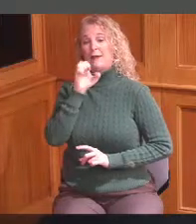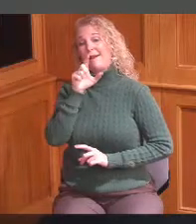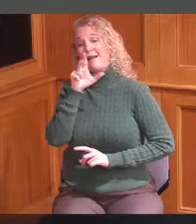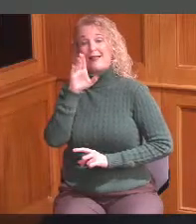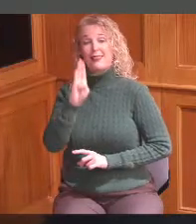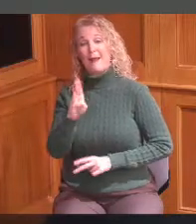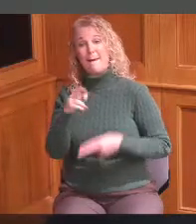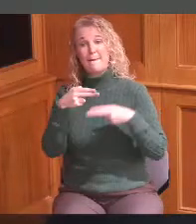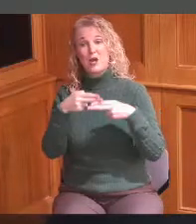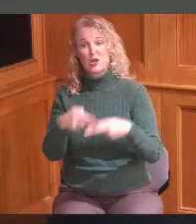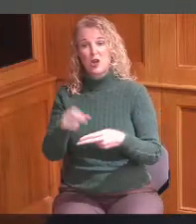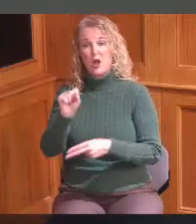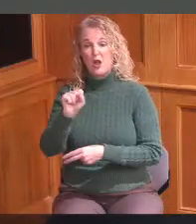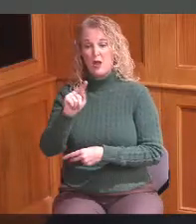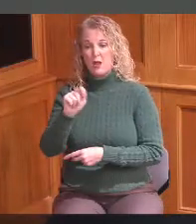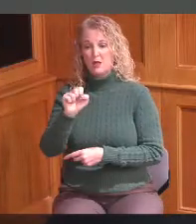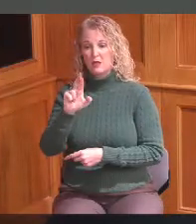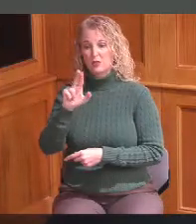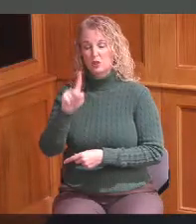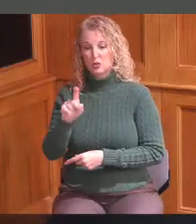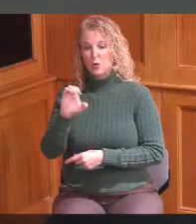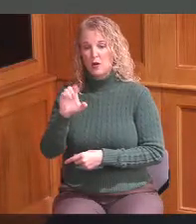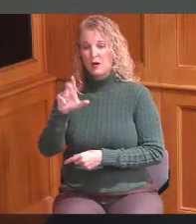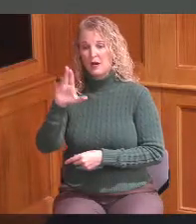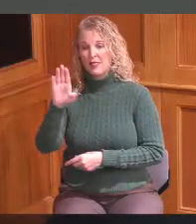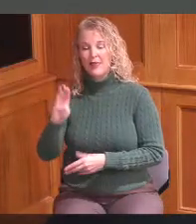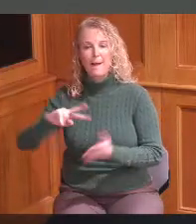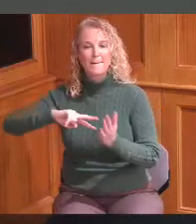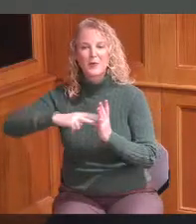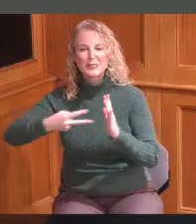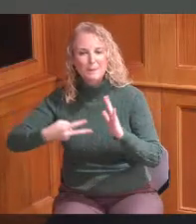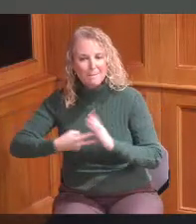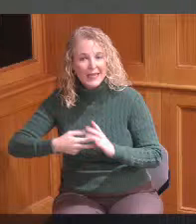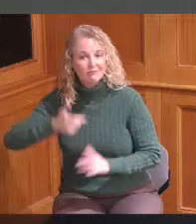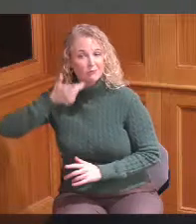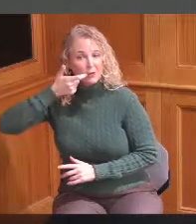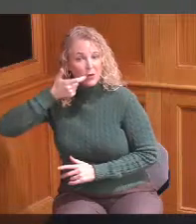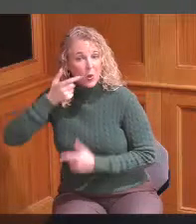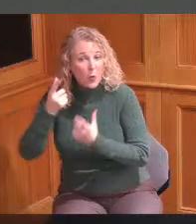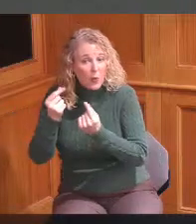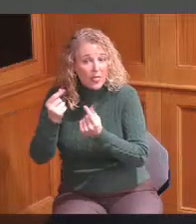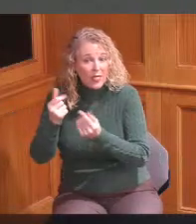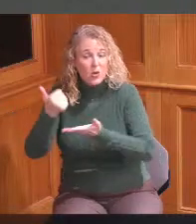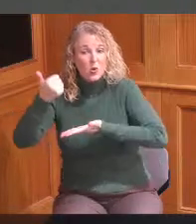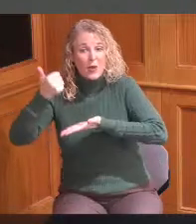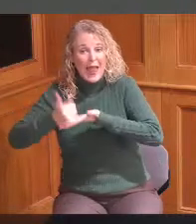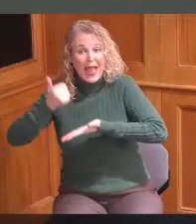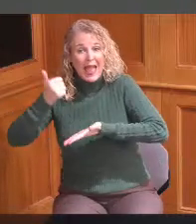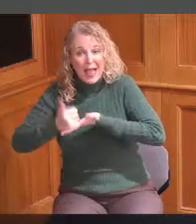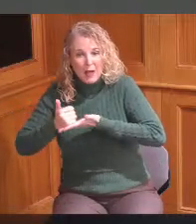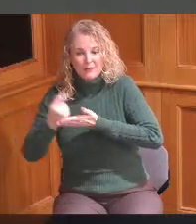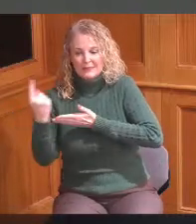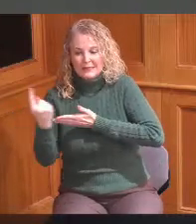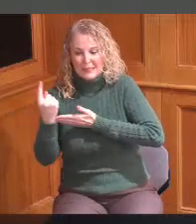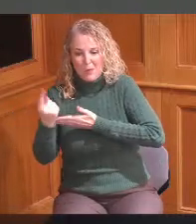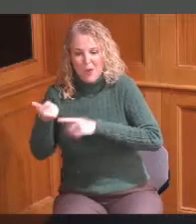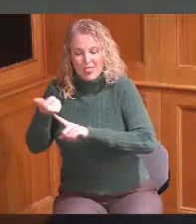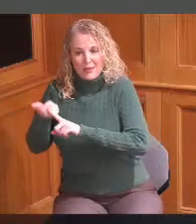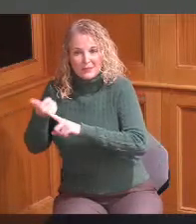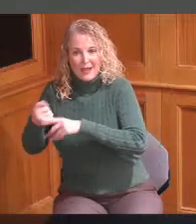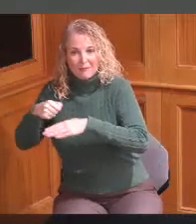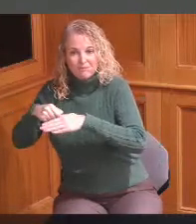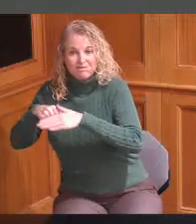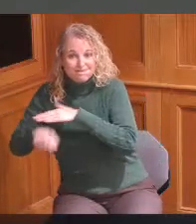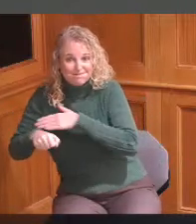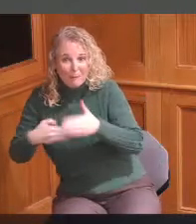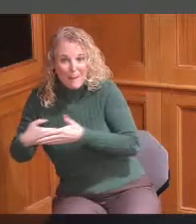the Stork Club. Of communications officers who have had the opportunity to actually over the radio assist in the